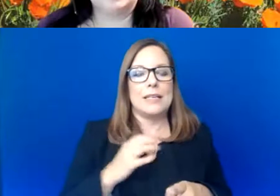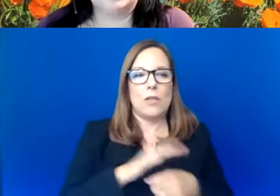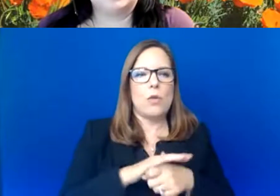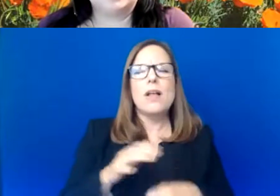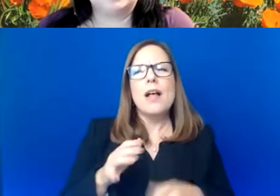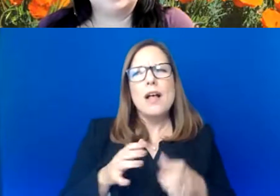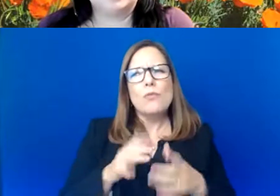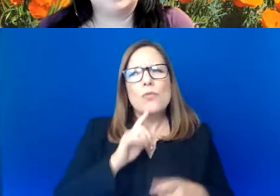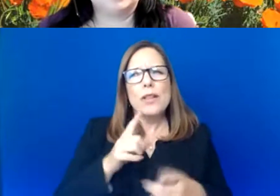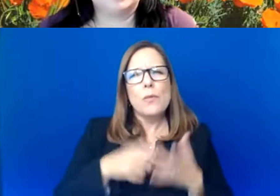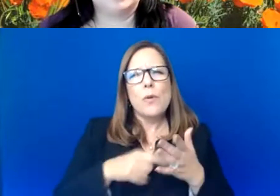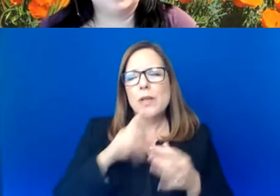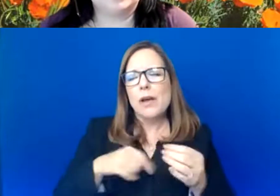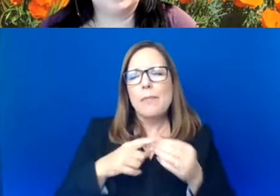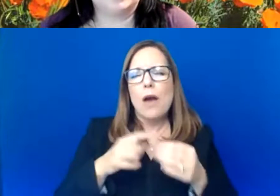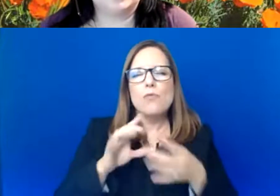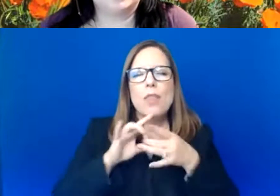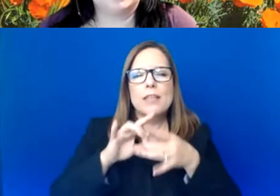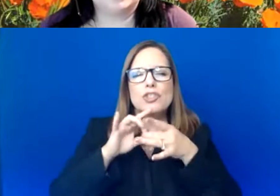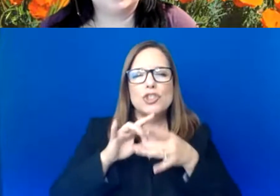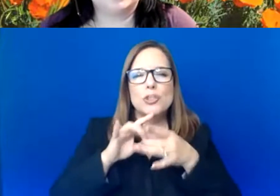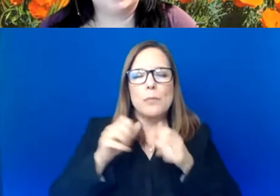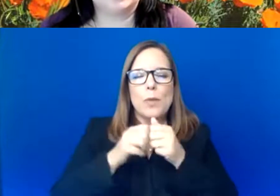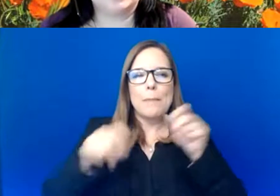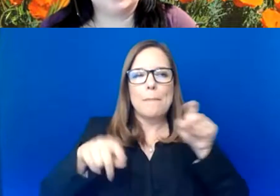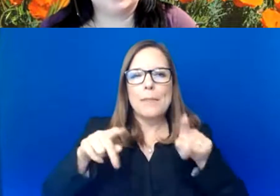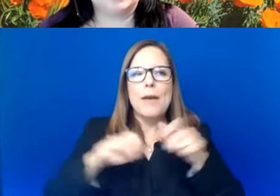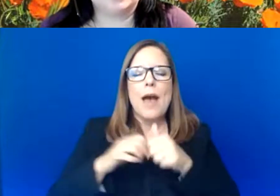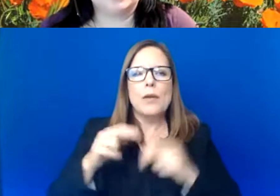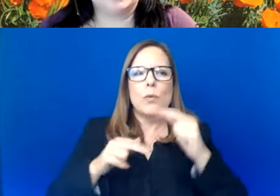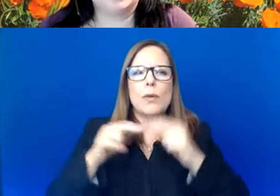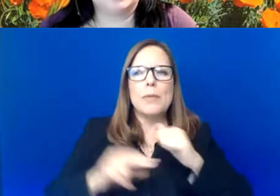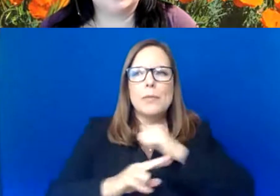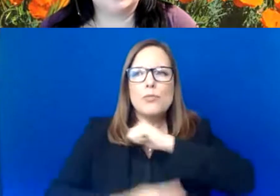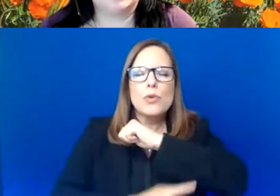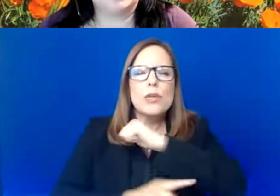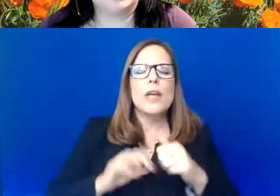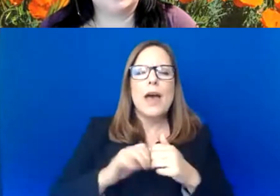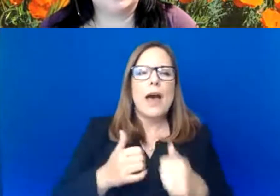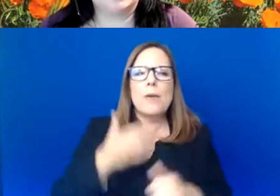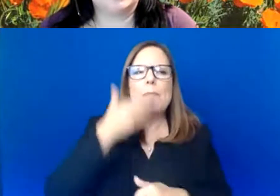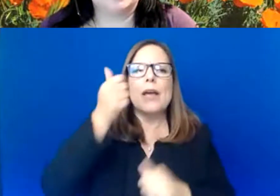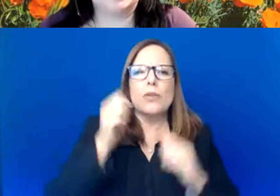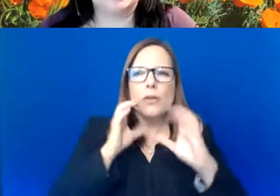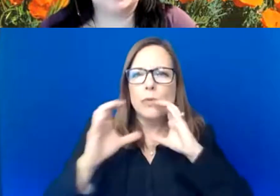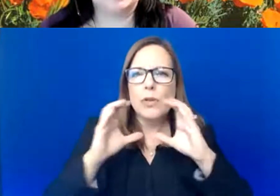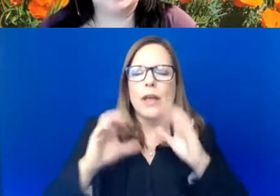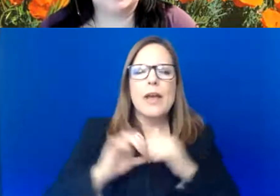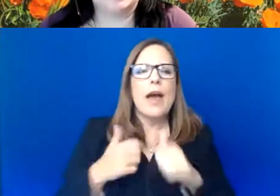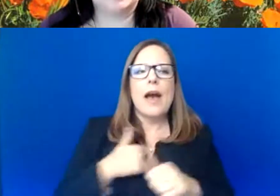relationships. How do we build bridges? How do we communicate more effectively? How do we ensure that as the